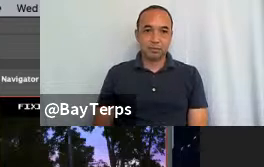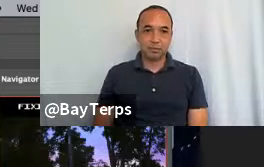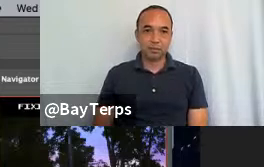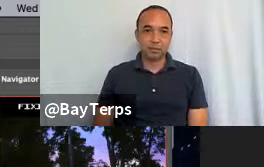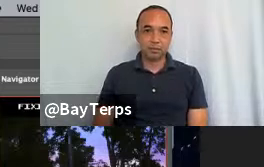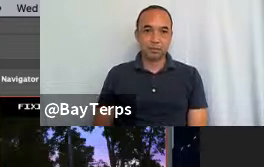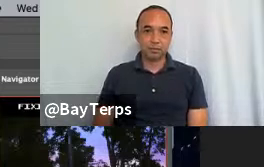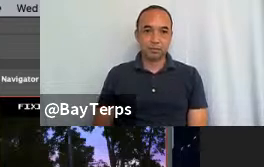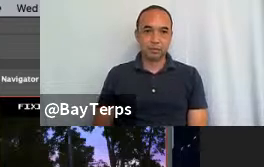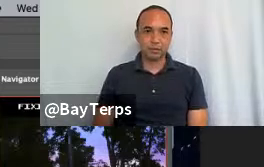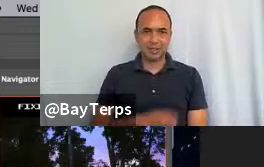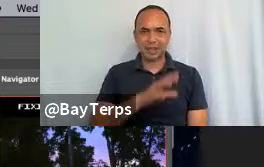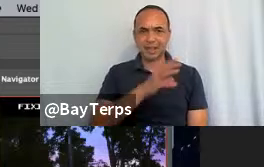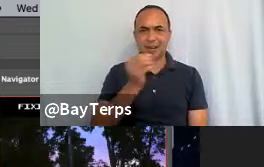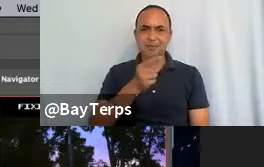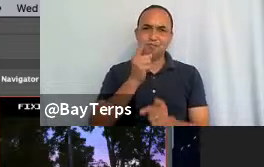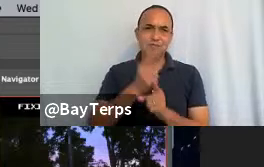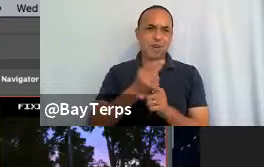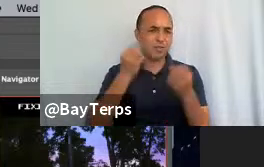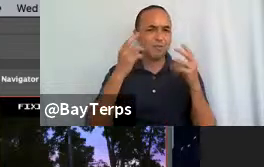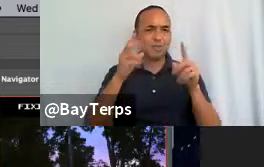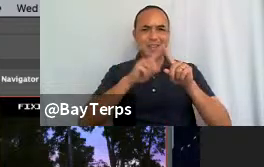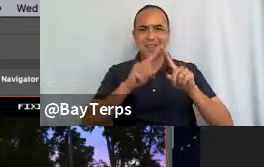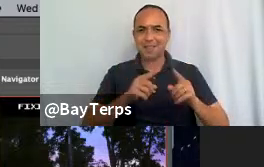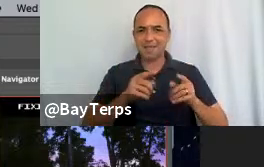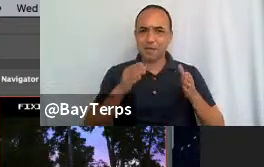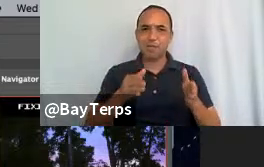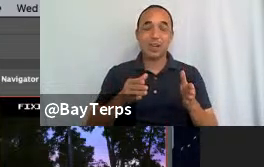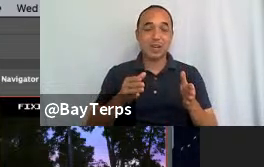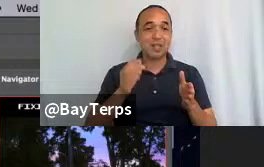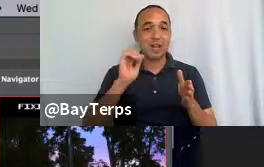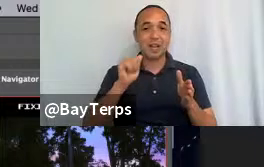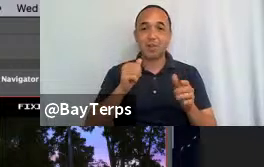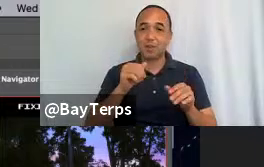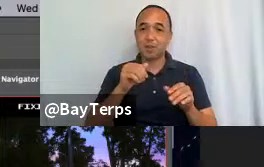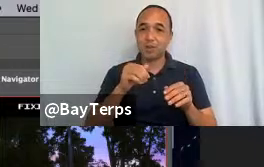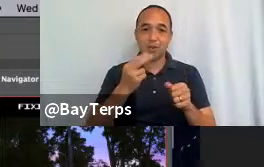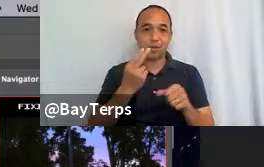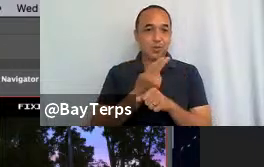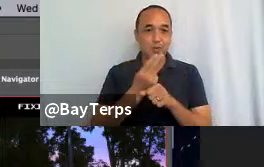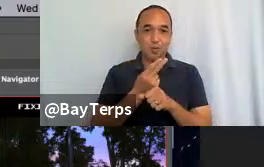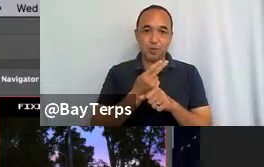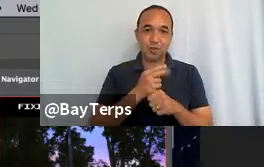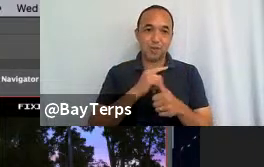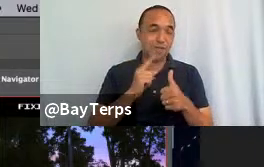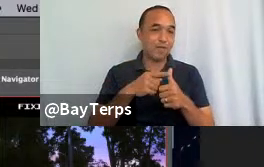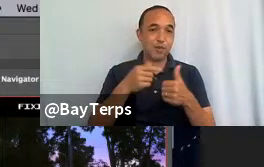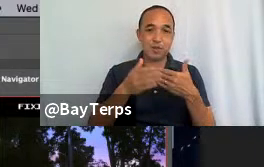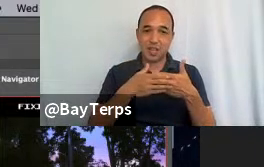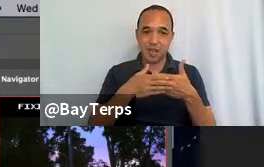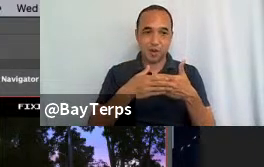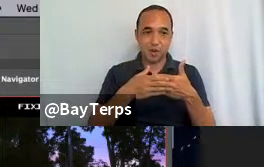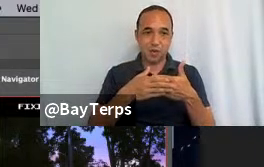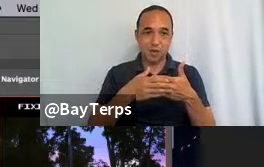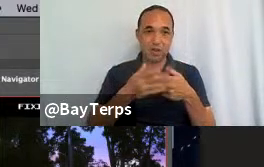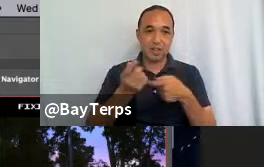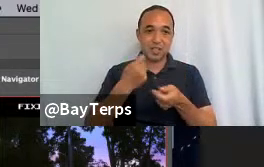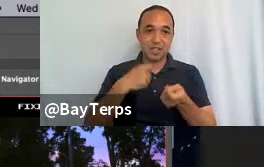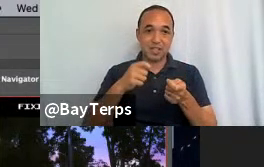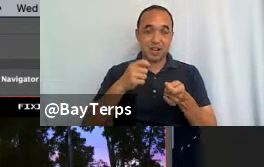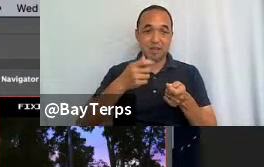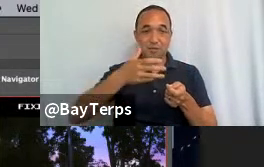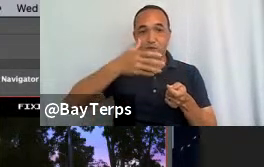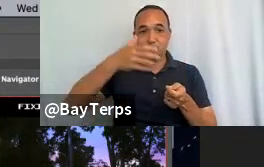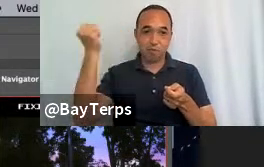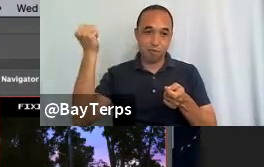picture layer, and instead of trying to take the sky out, I could instead select